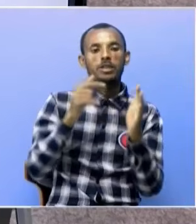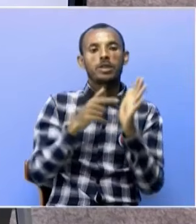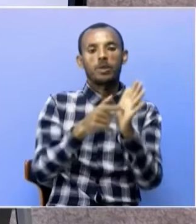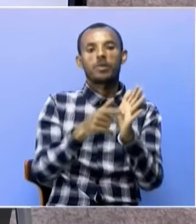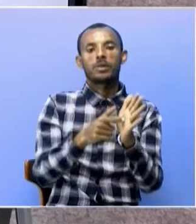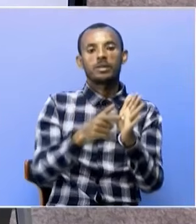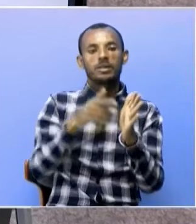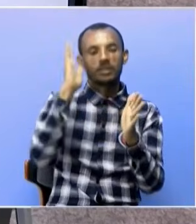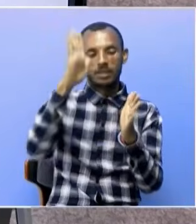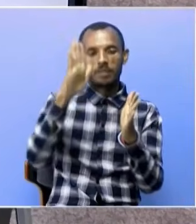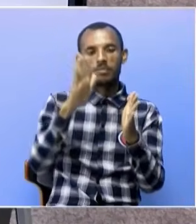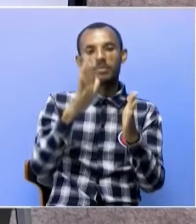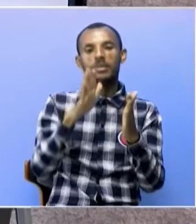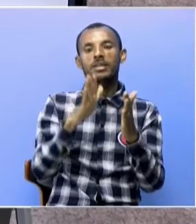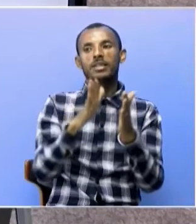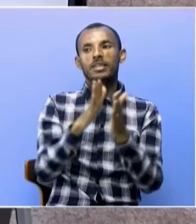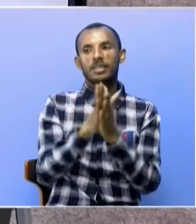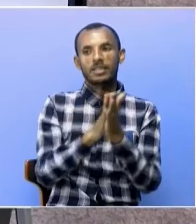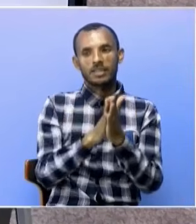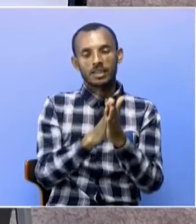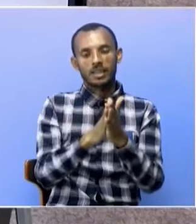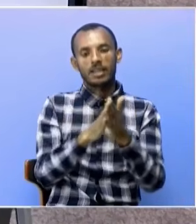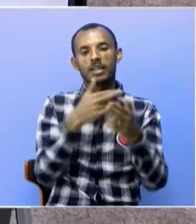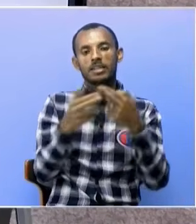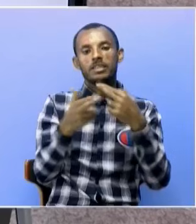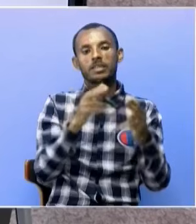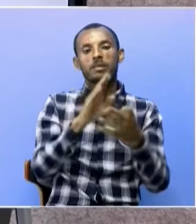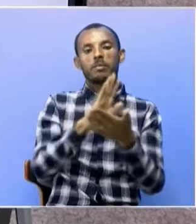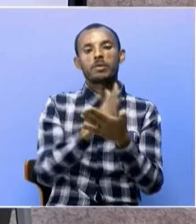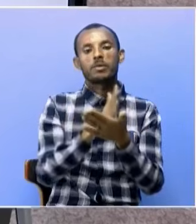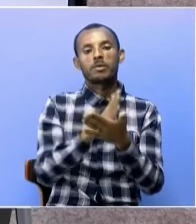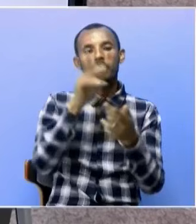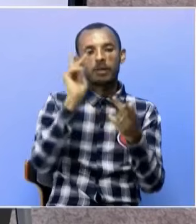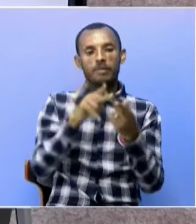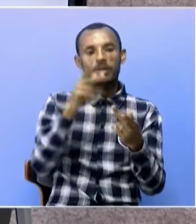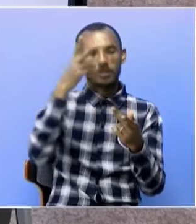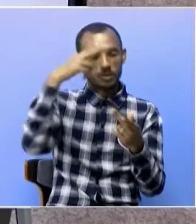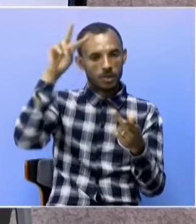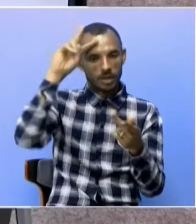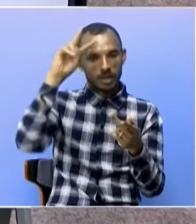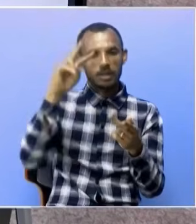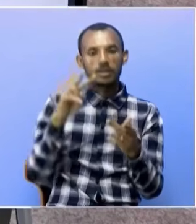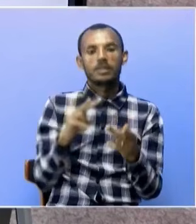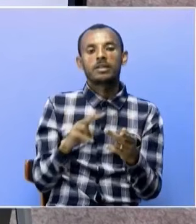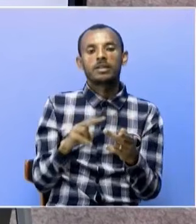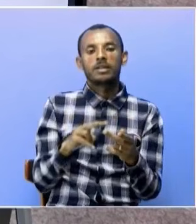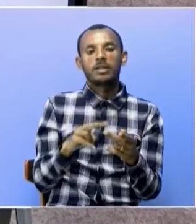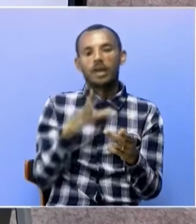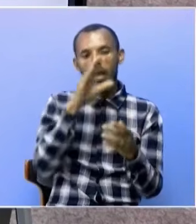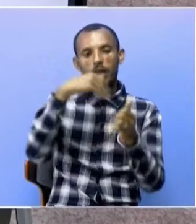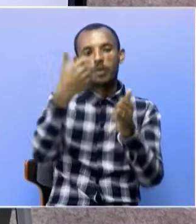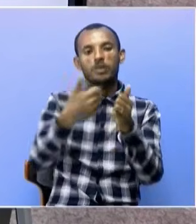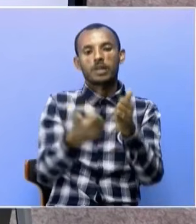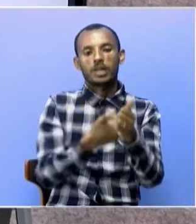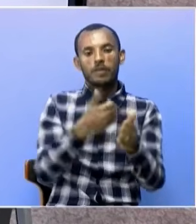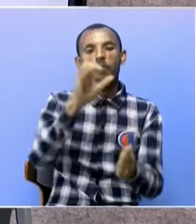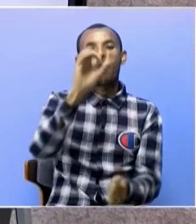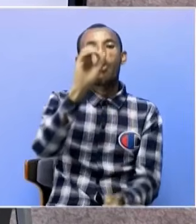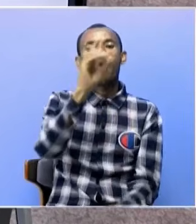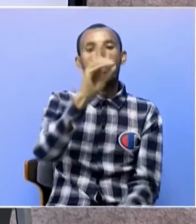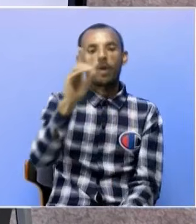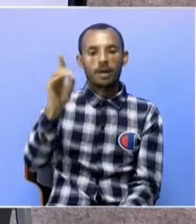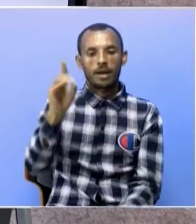interesting relationship between a perfect square and the sum of the first consecutive odd numbers. Okay.